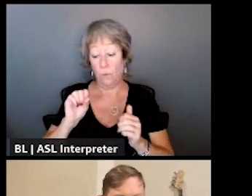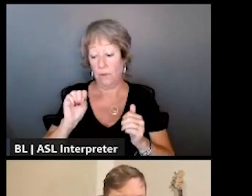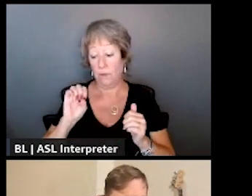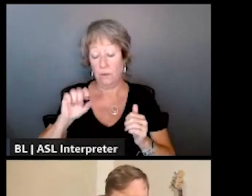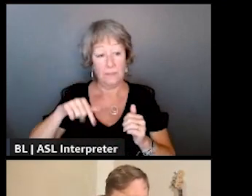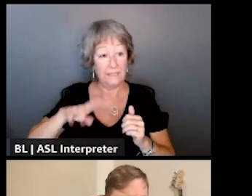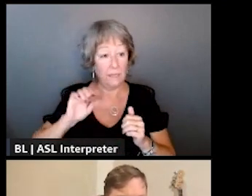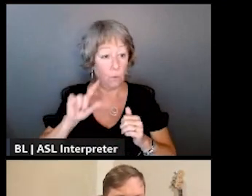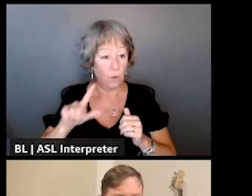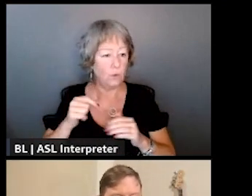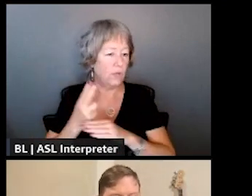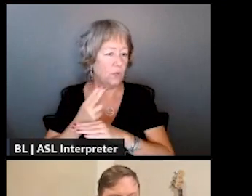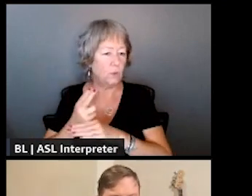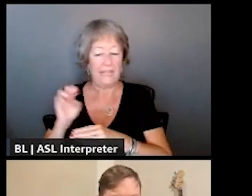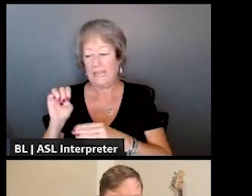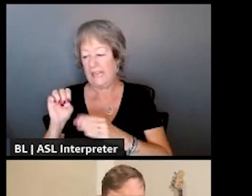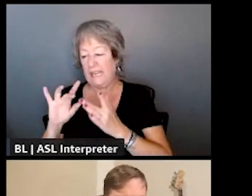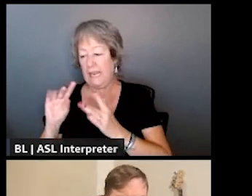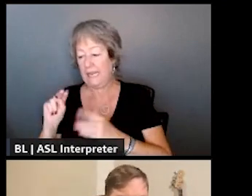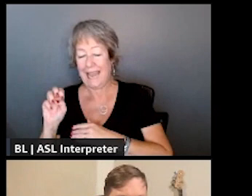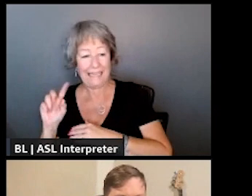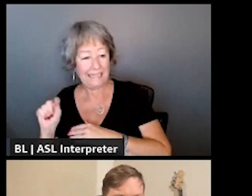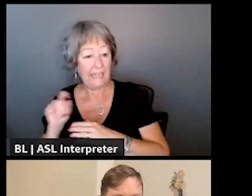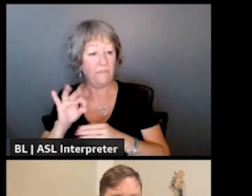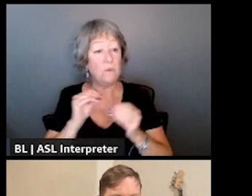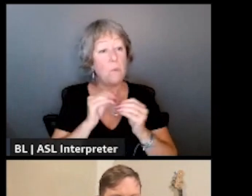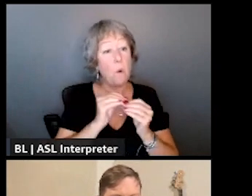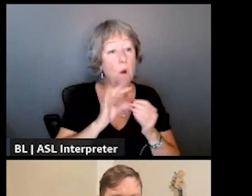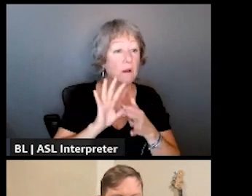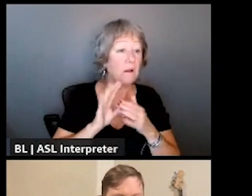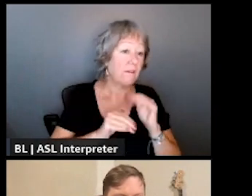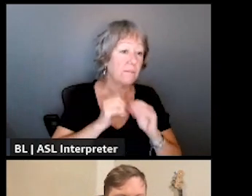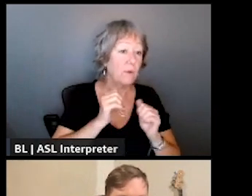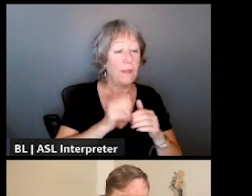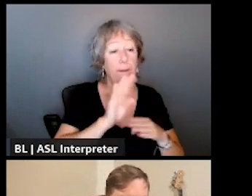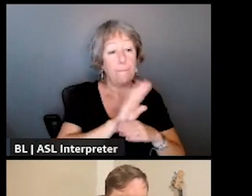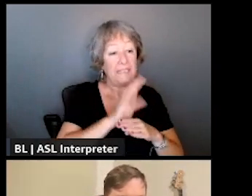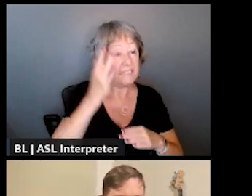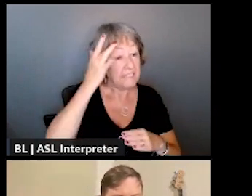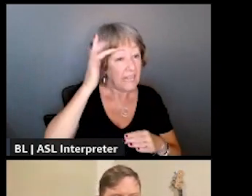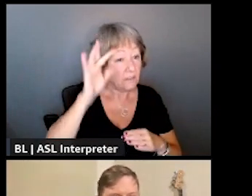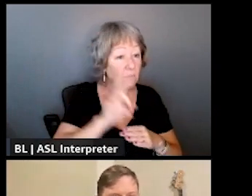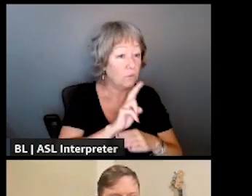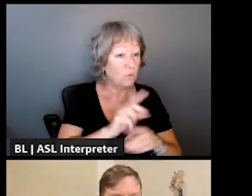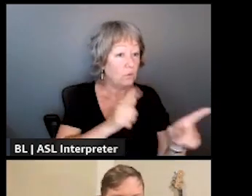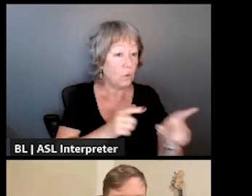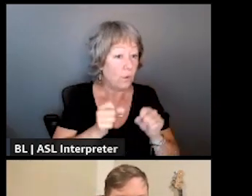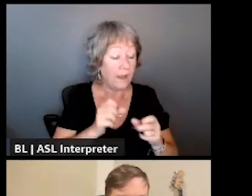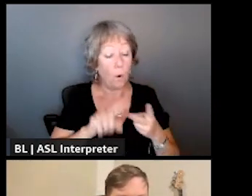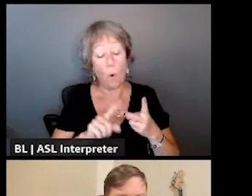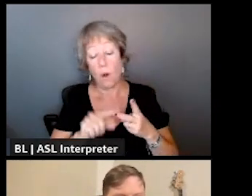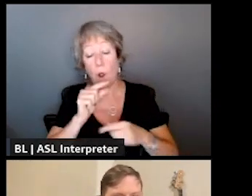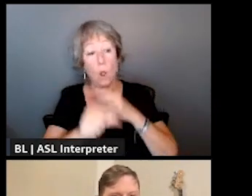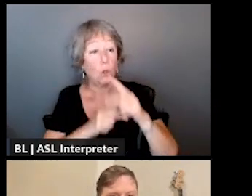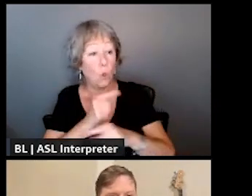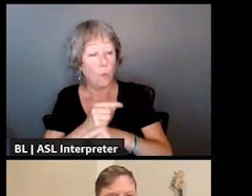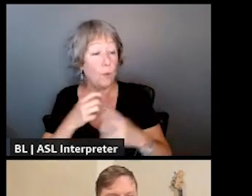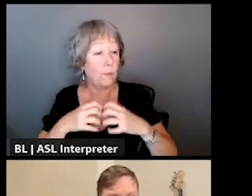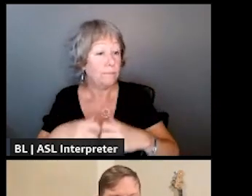Athena query service. If you're more comfortable with business intelligence, you could use a QuickSight. Or if you want to do full-blown machine learning, you're just